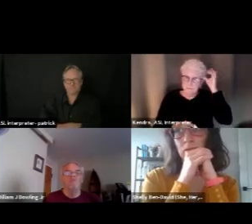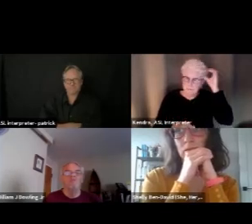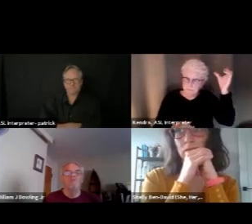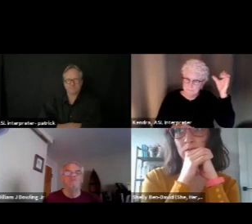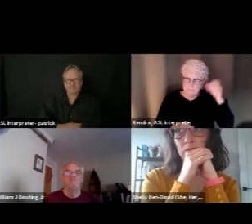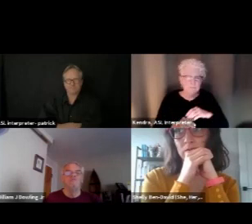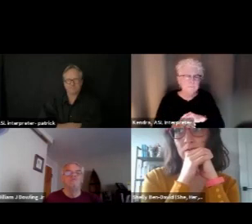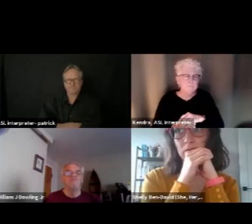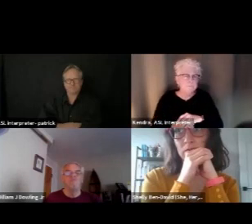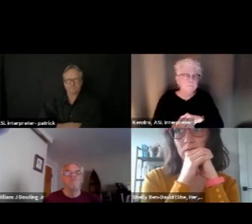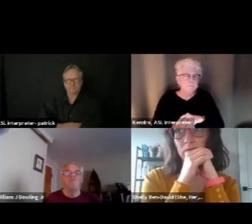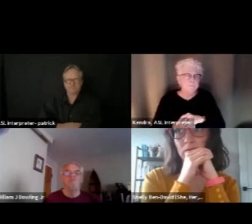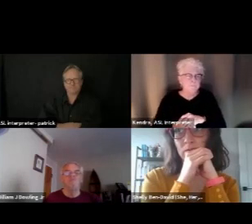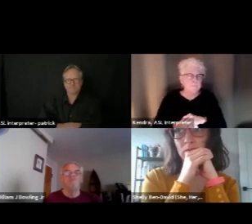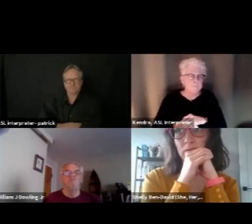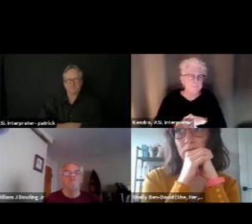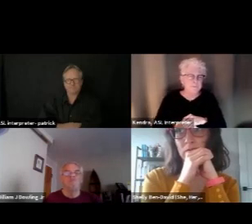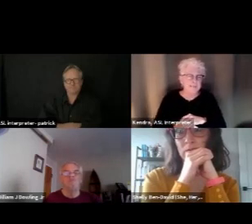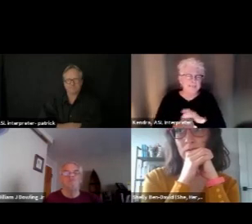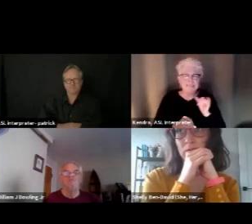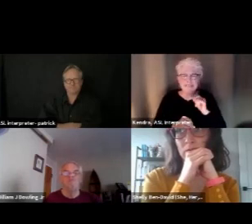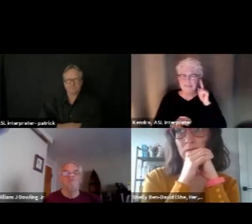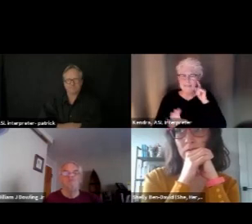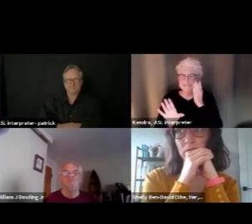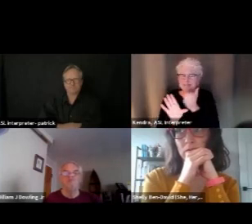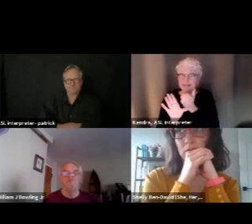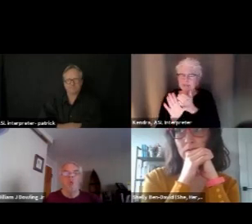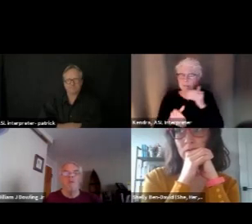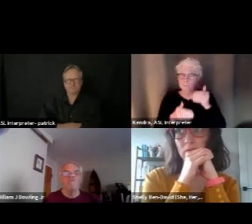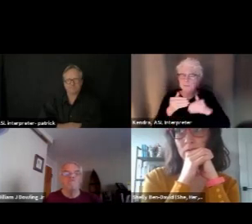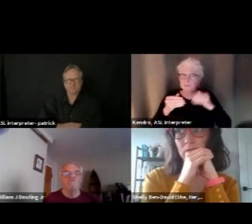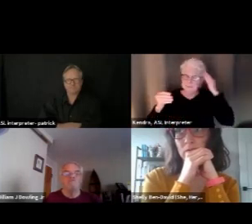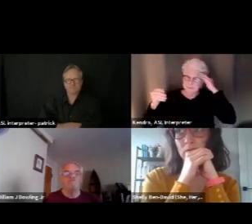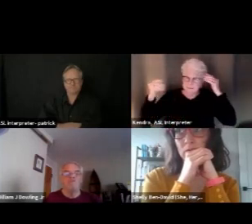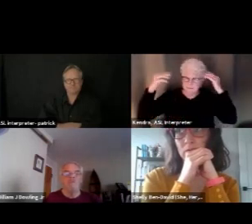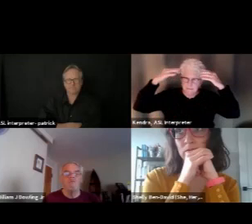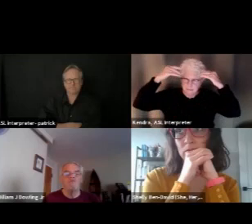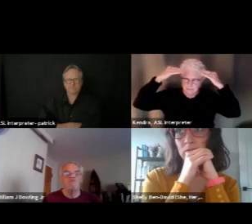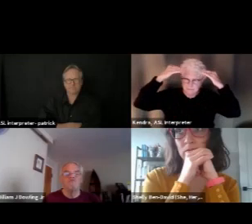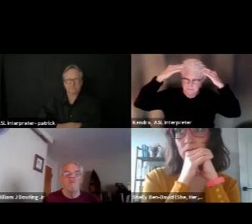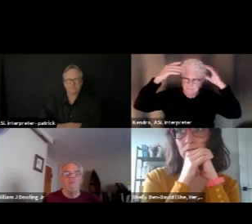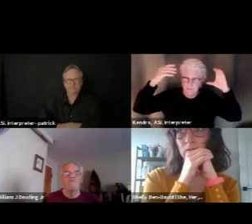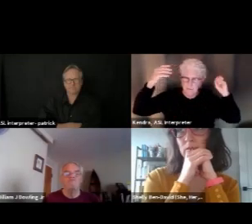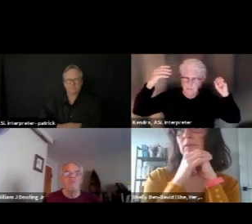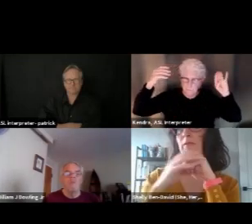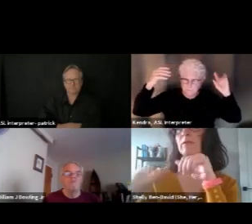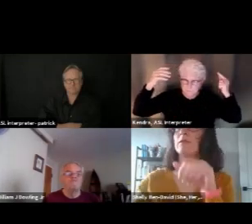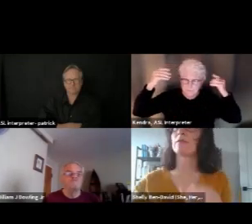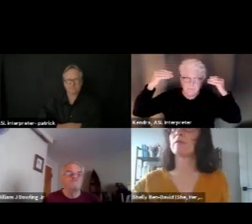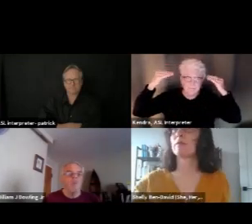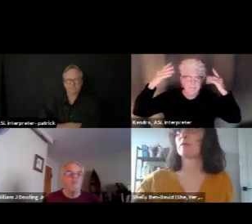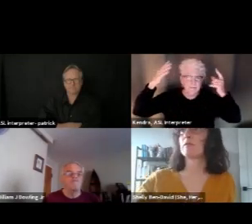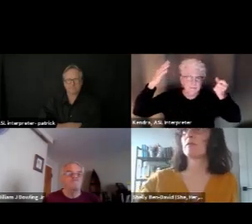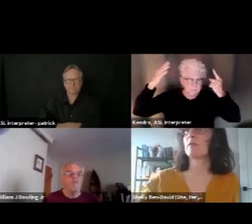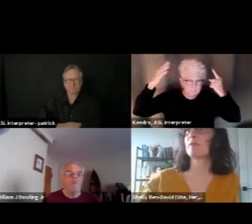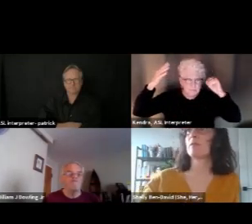as it's kind of like a psychological process involving like coping, different forms of rumination, and that sort of thing. And